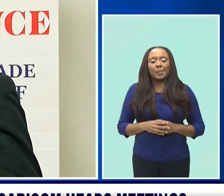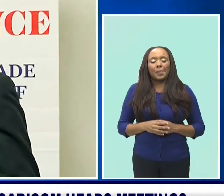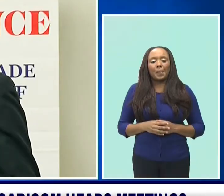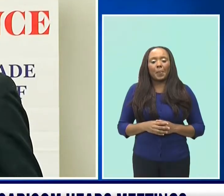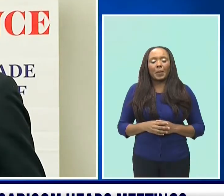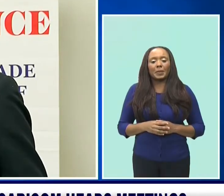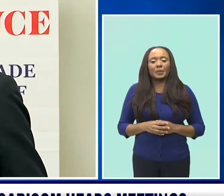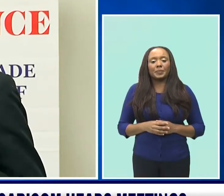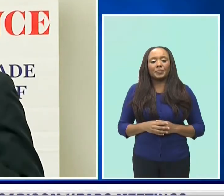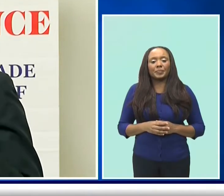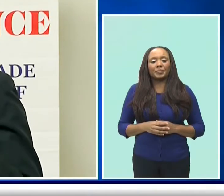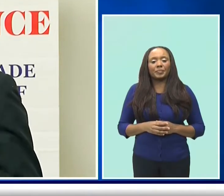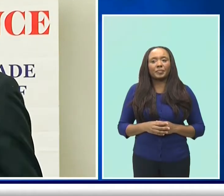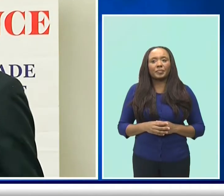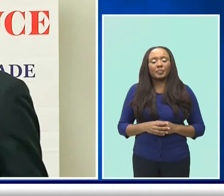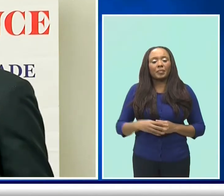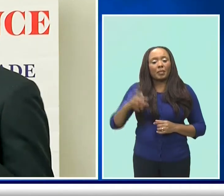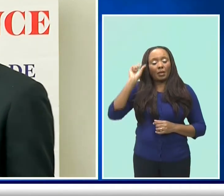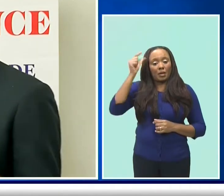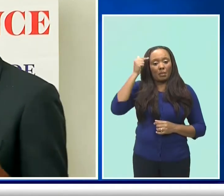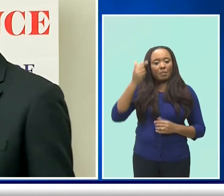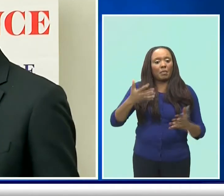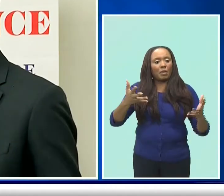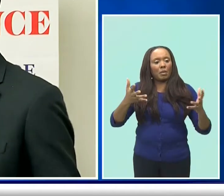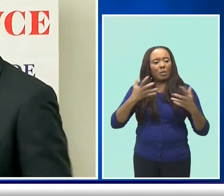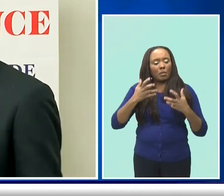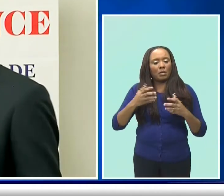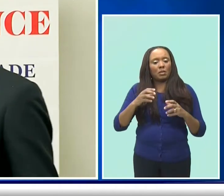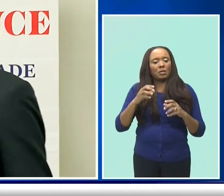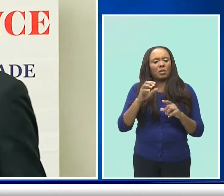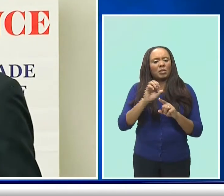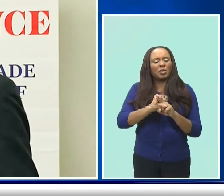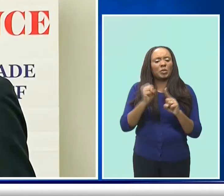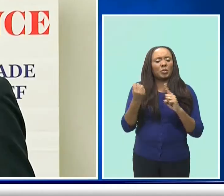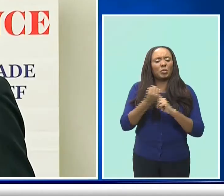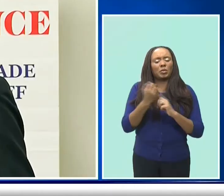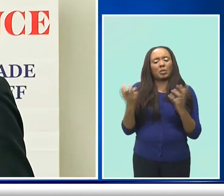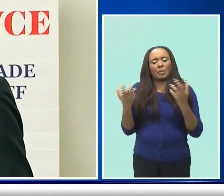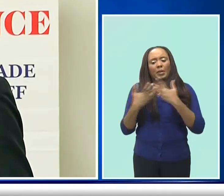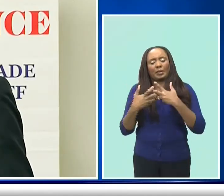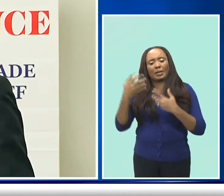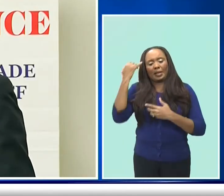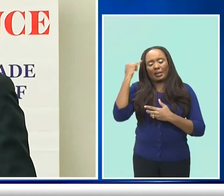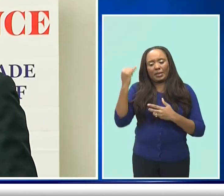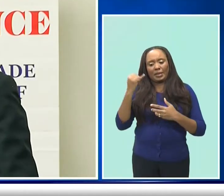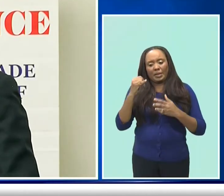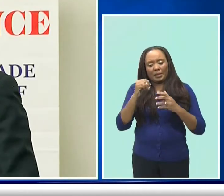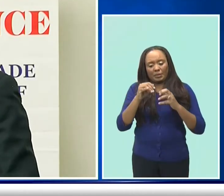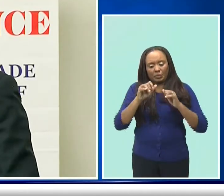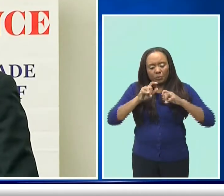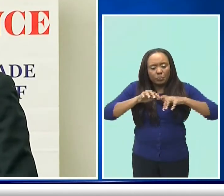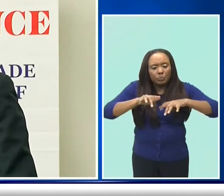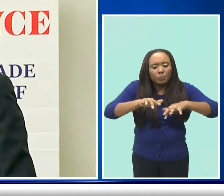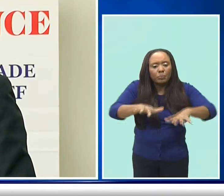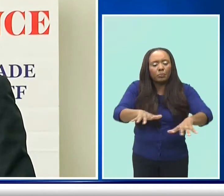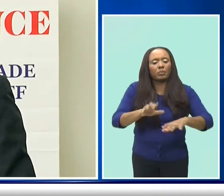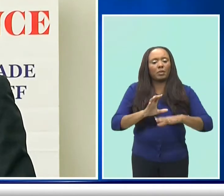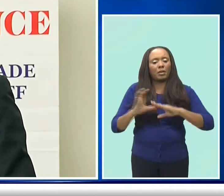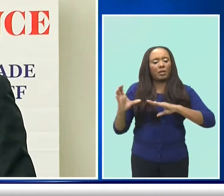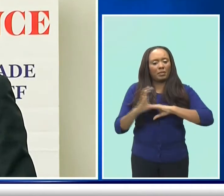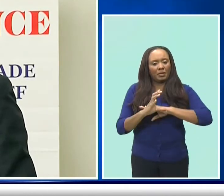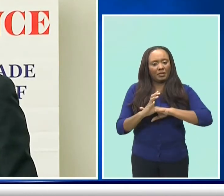its drive to move the social partnership idea across the Caribbean, has just gotten